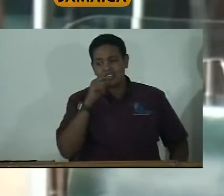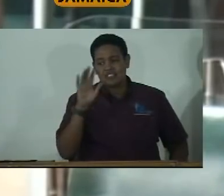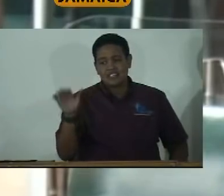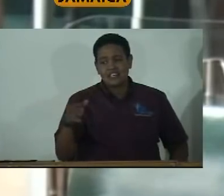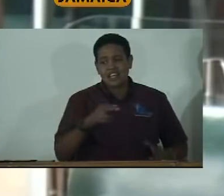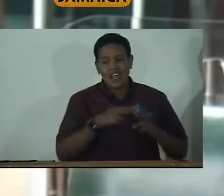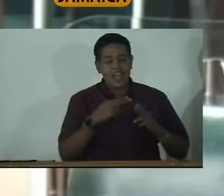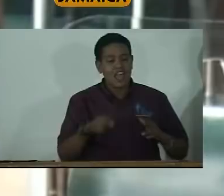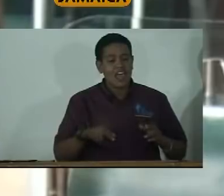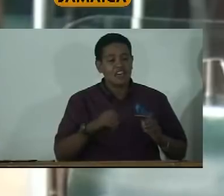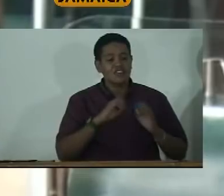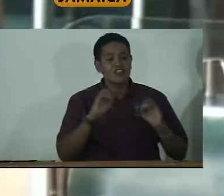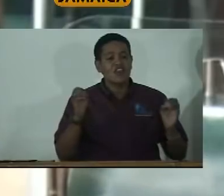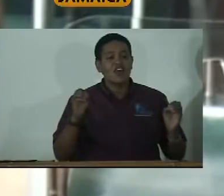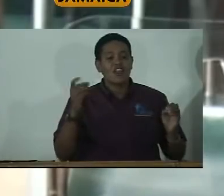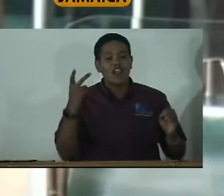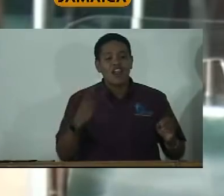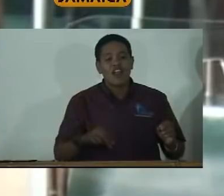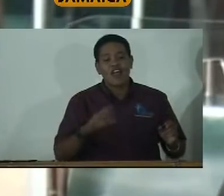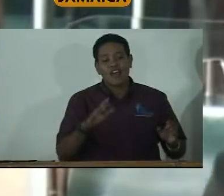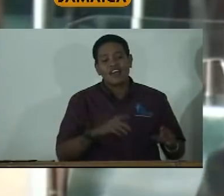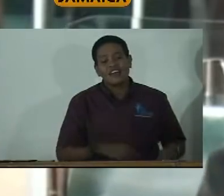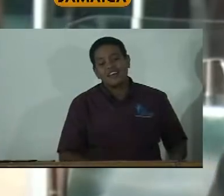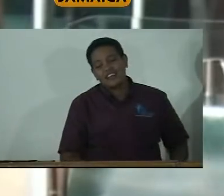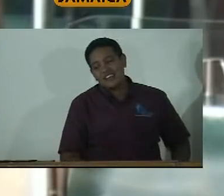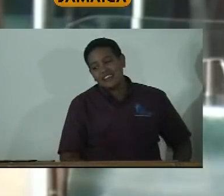lay eggs. But anyway.